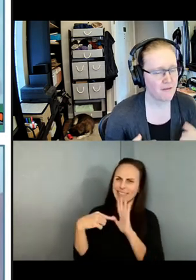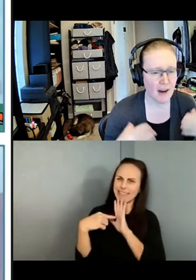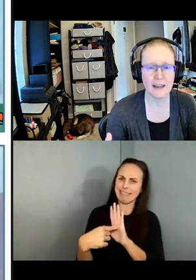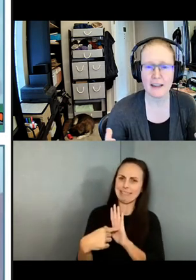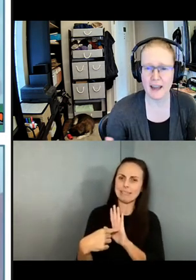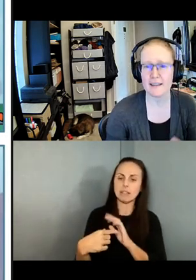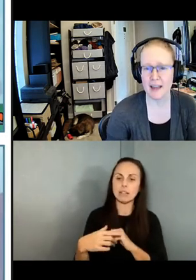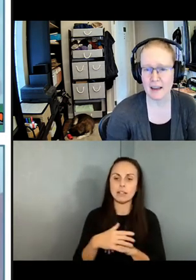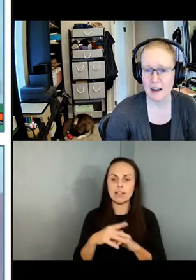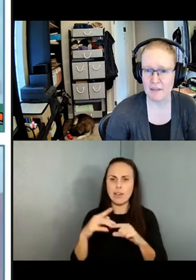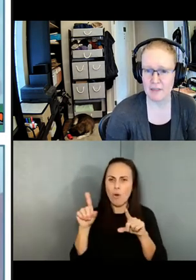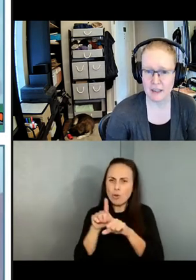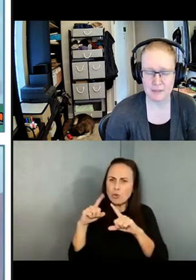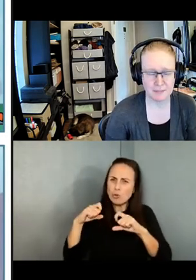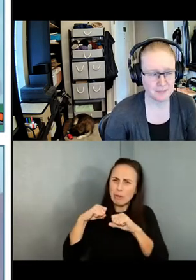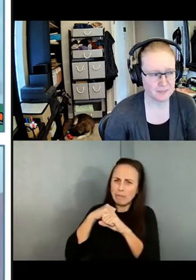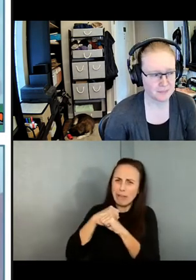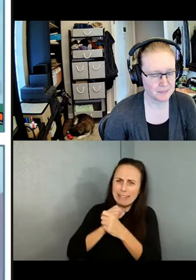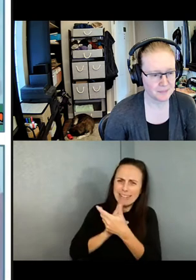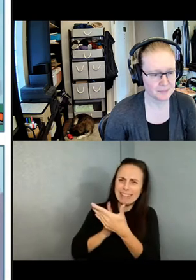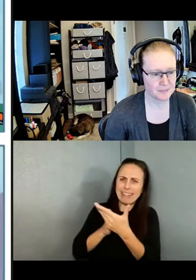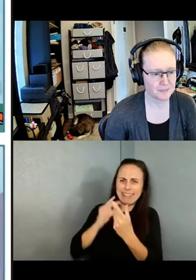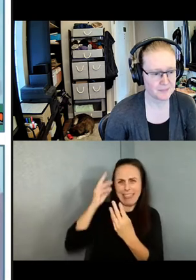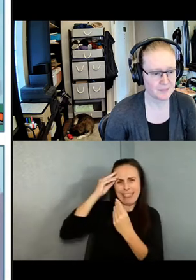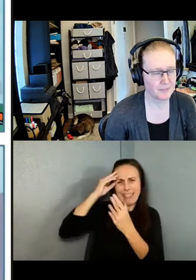and fighting against that kind of thinking.